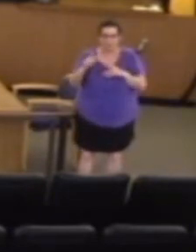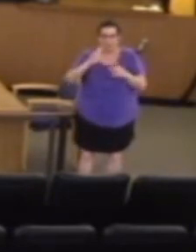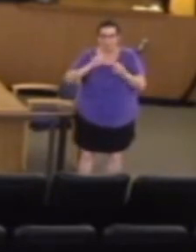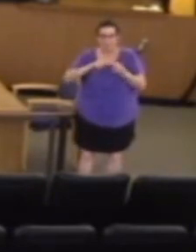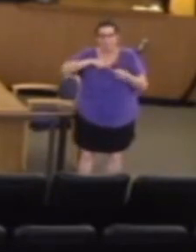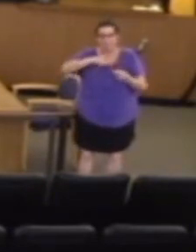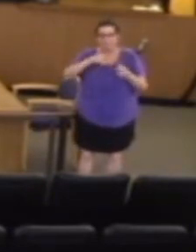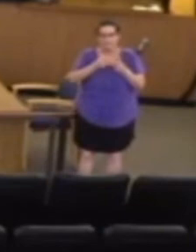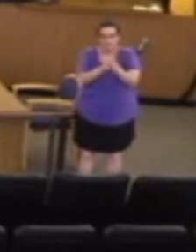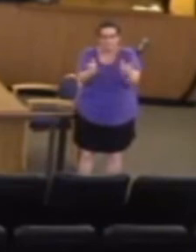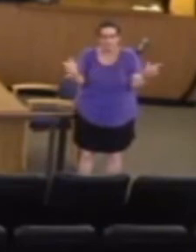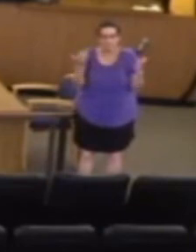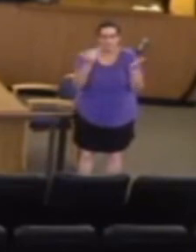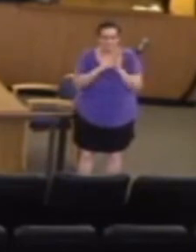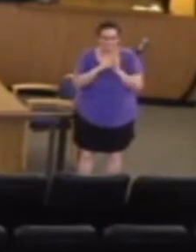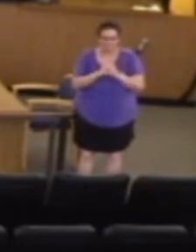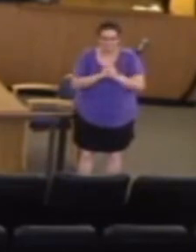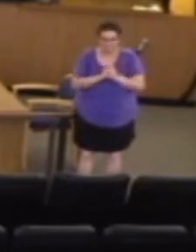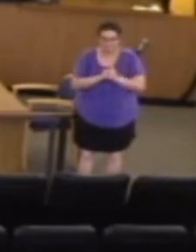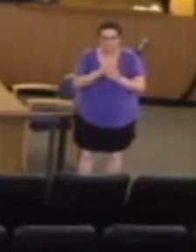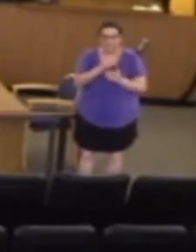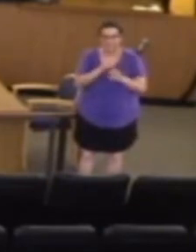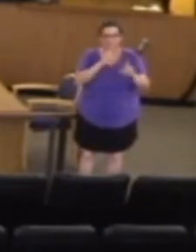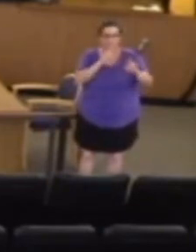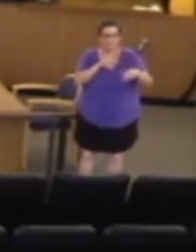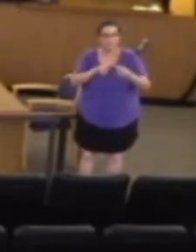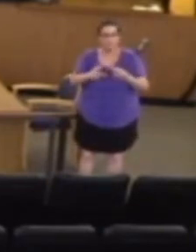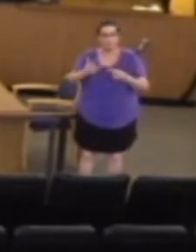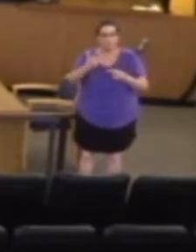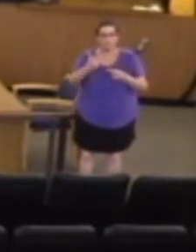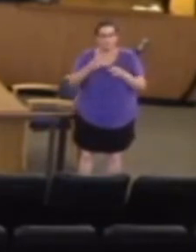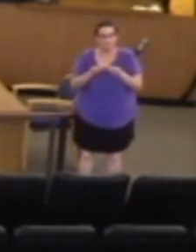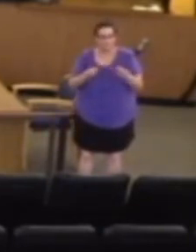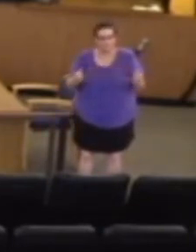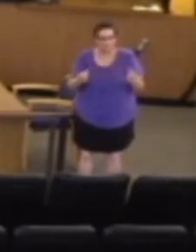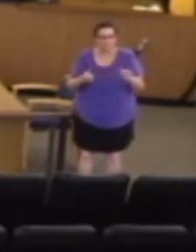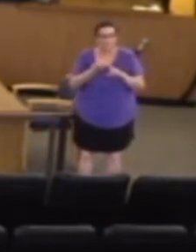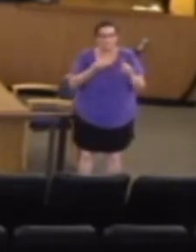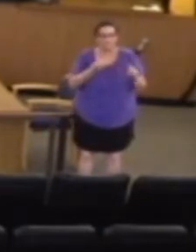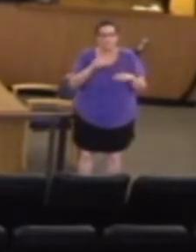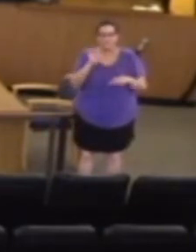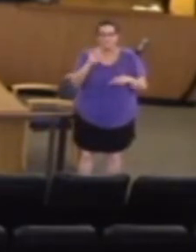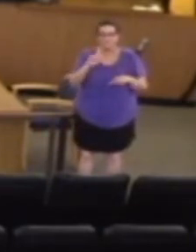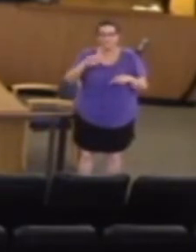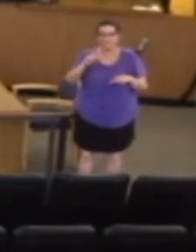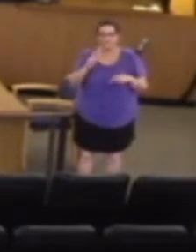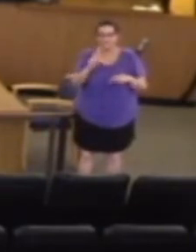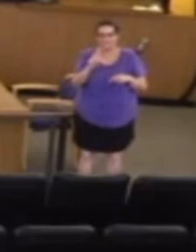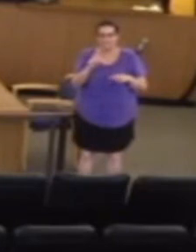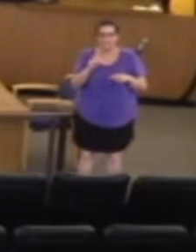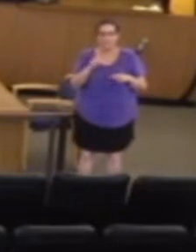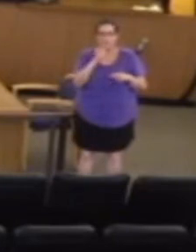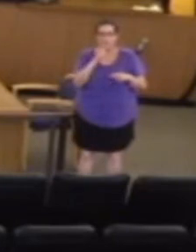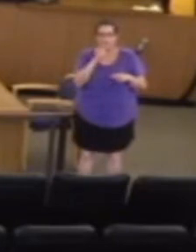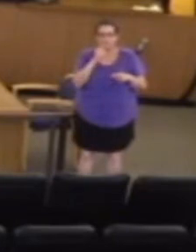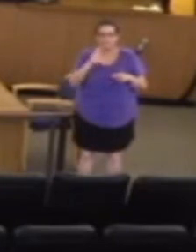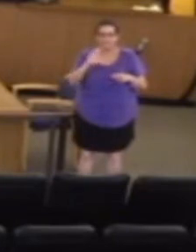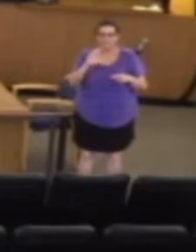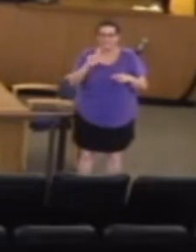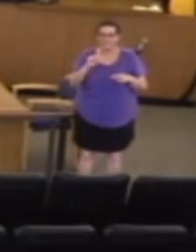email in response to the three resolutions is from a Mr. Felix Percacci regarding case